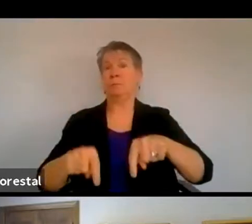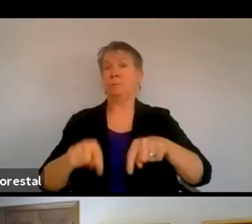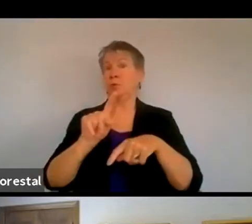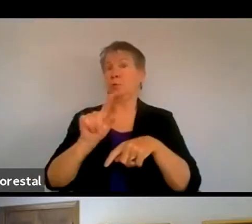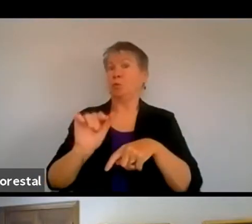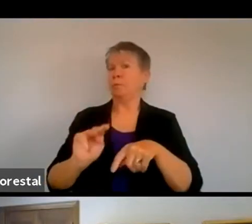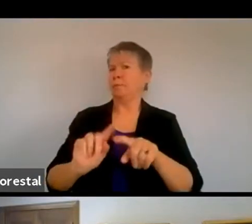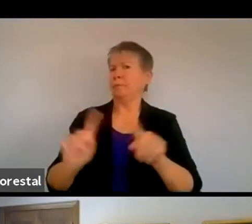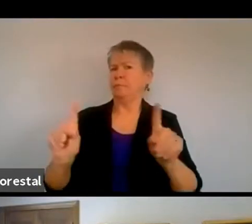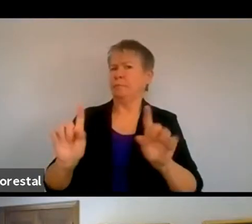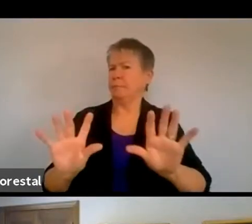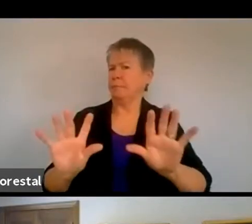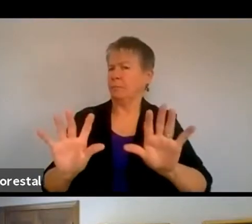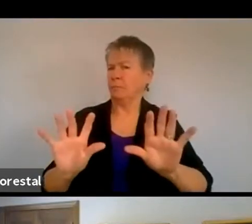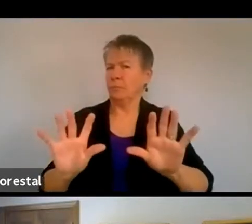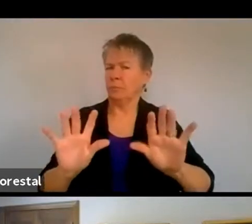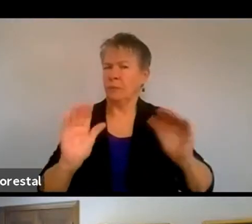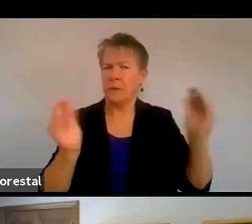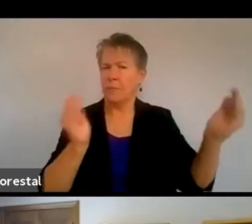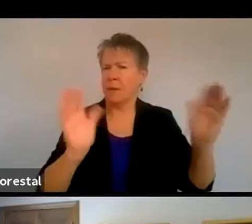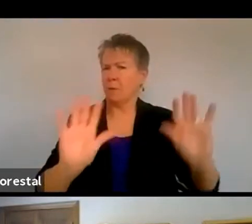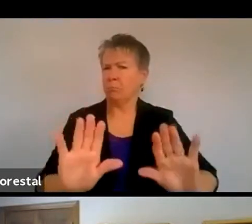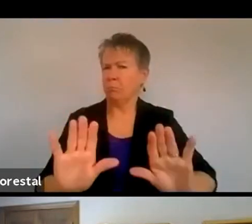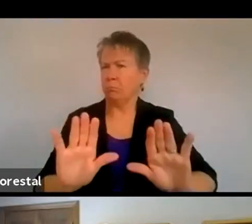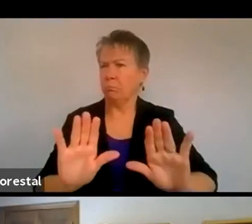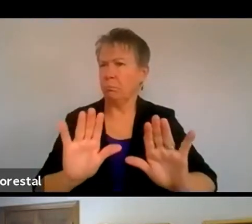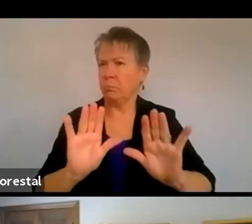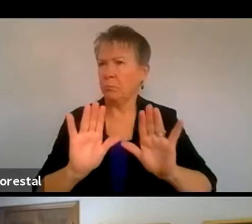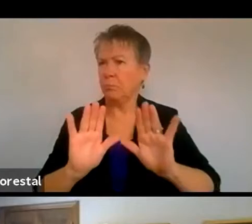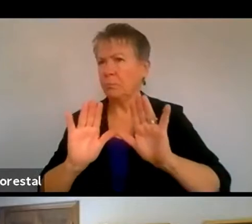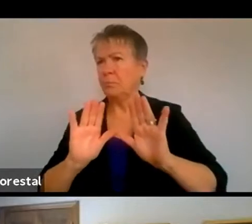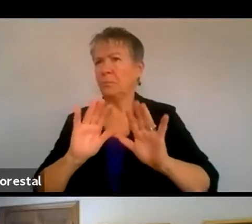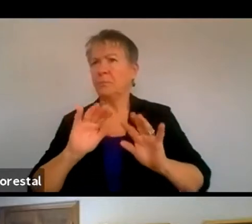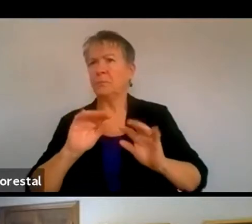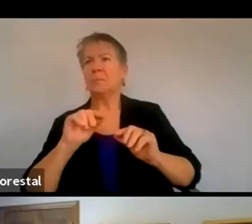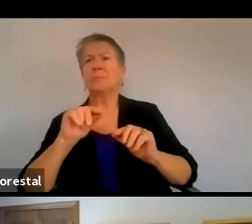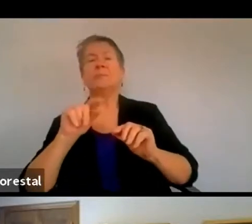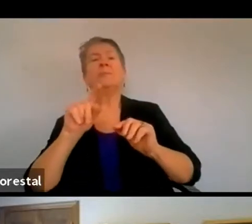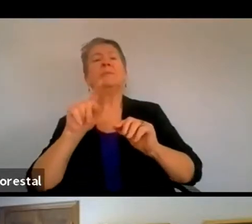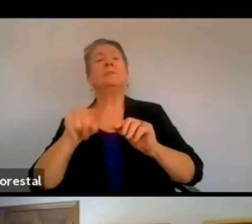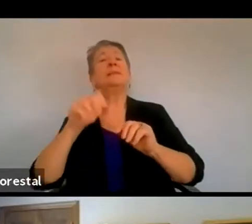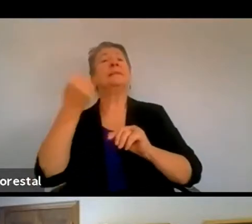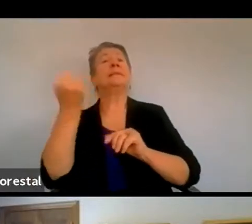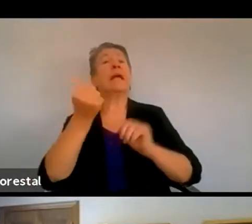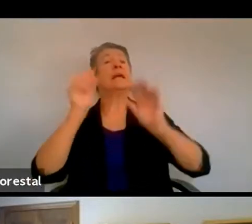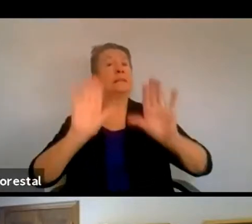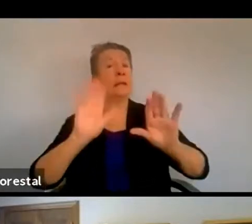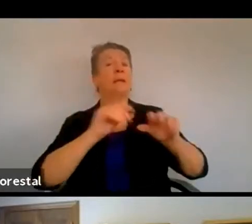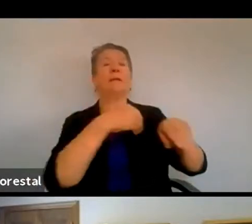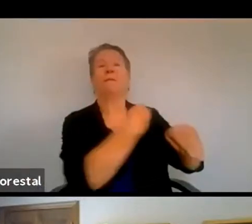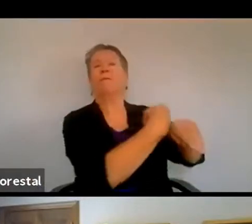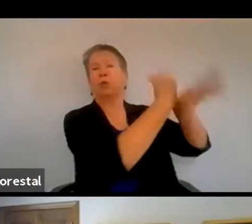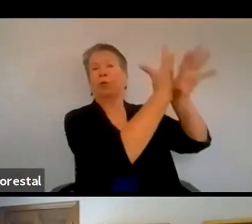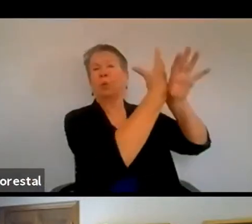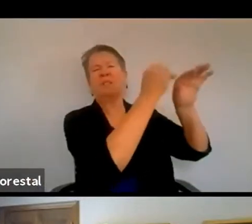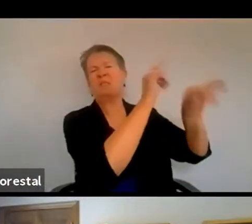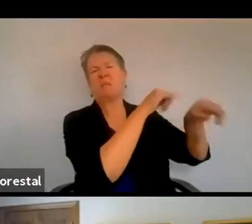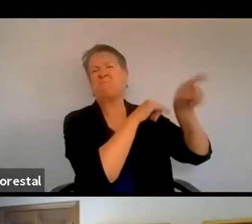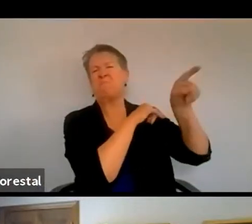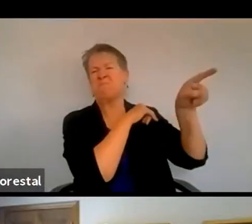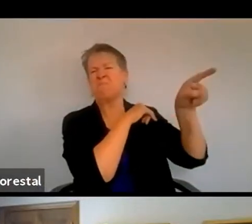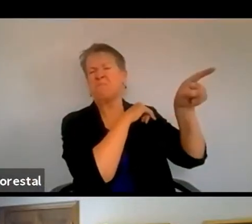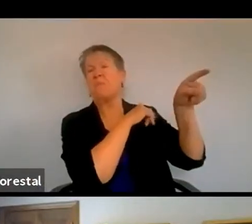that changes, we will come back to you. And this is pending, for me at